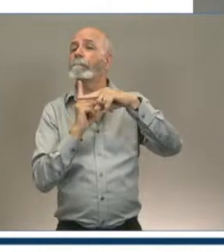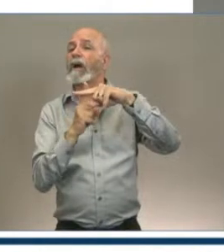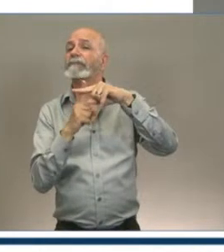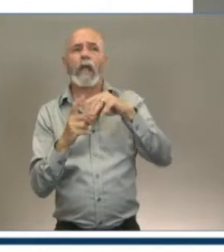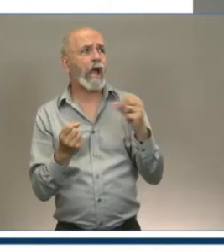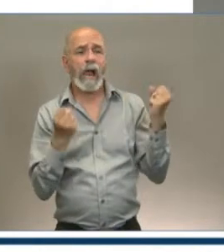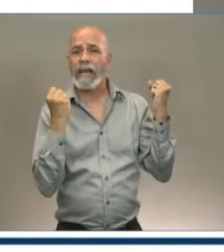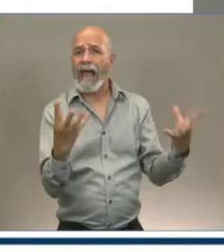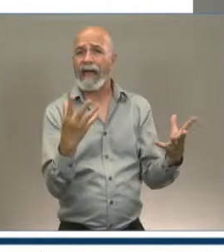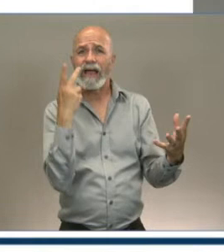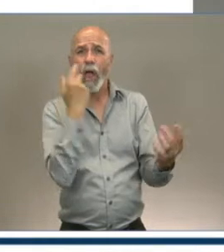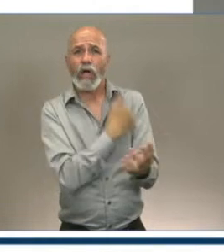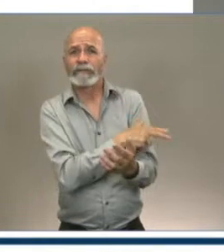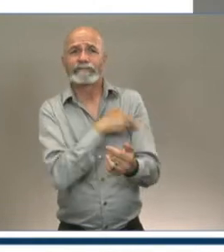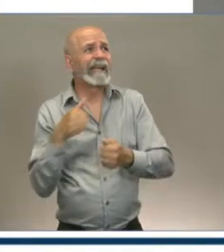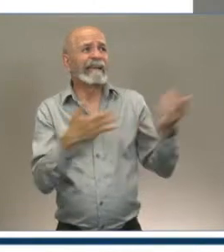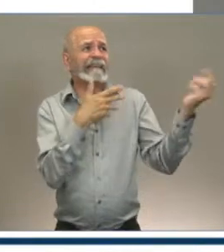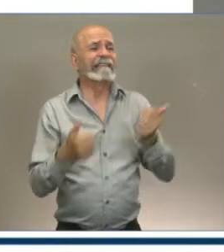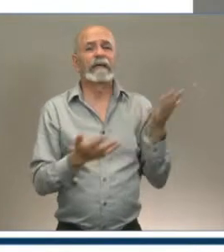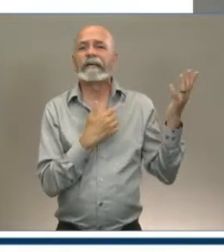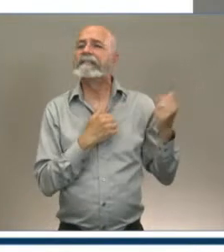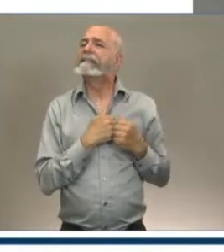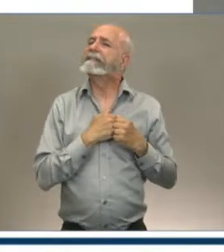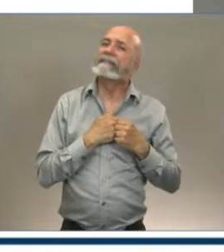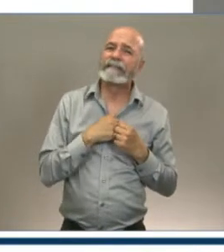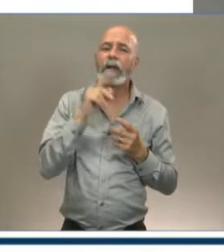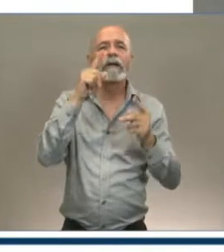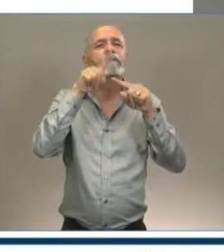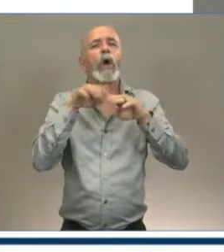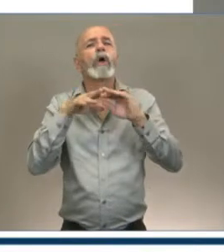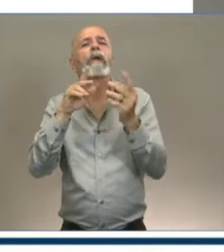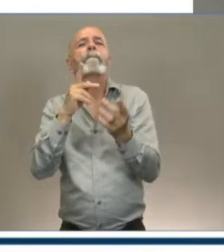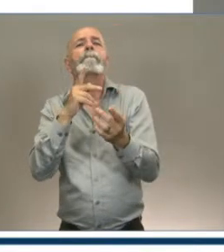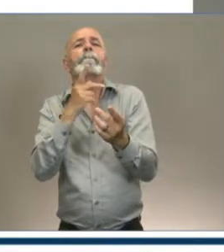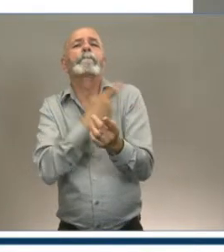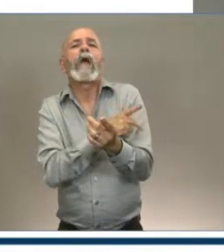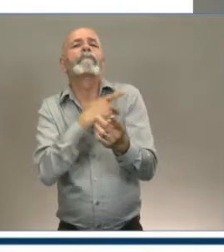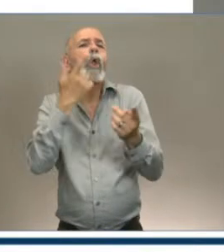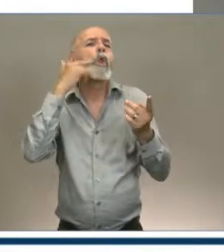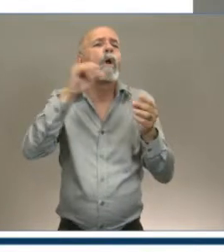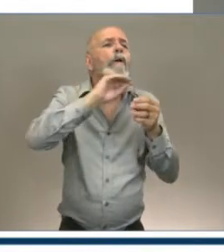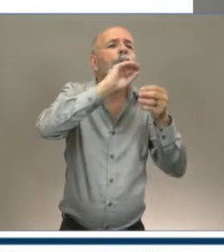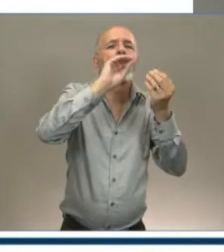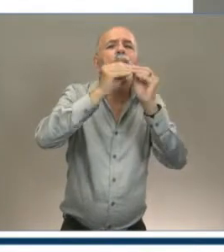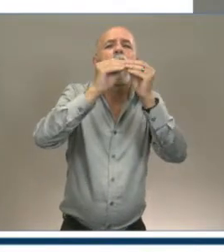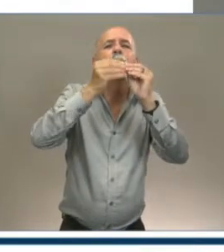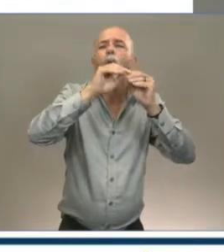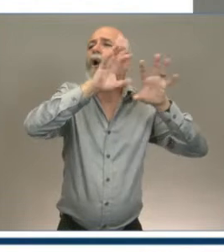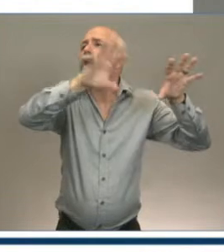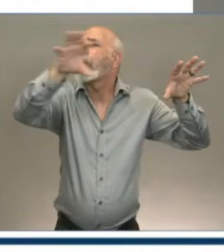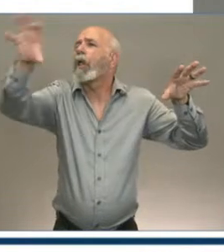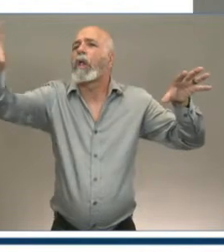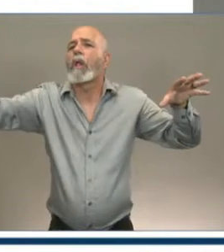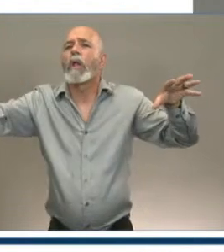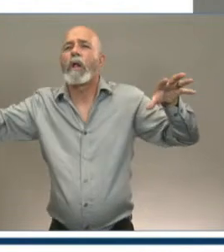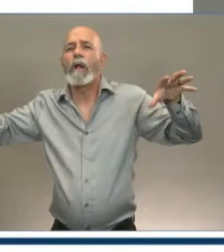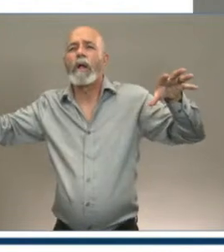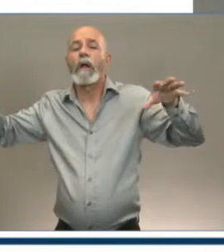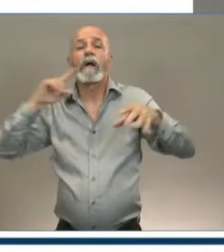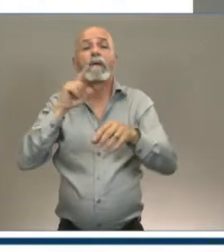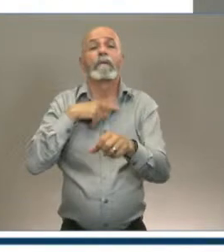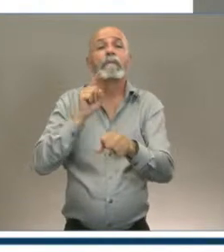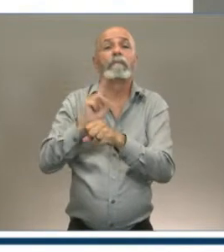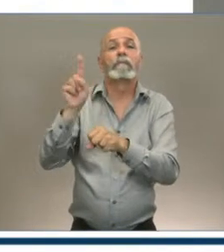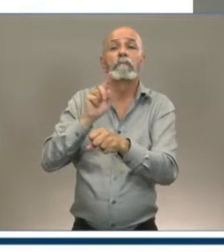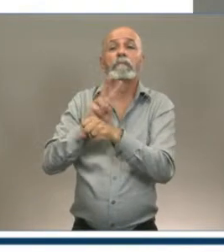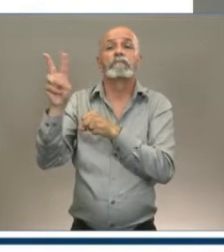approach. If we're able to get things under control in the next couple of weeks, especially in the Cape Breton area, we